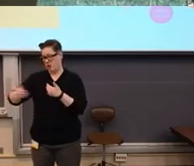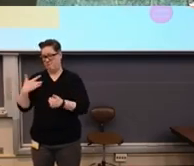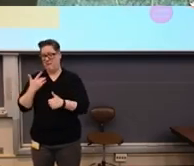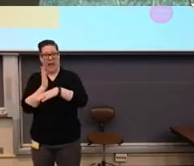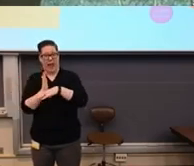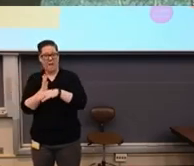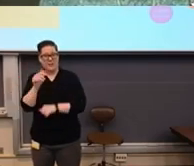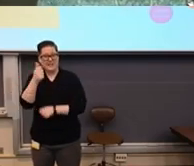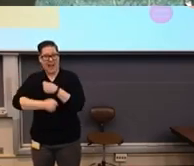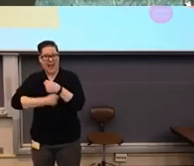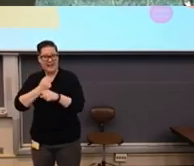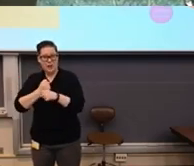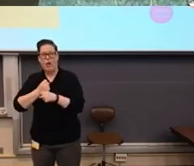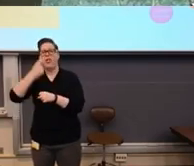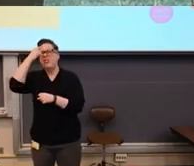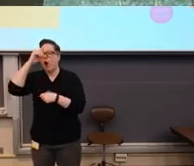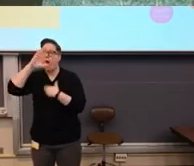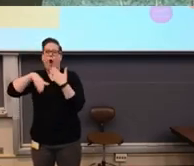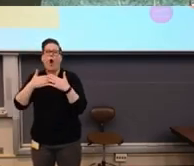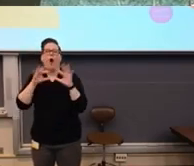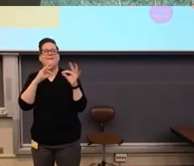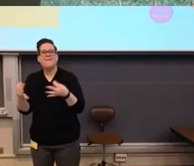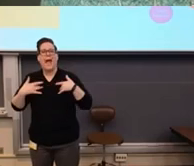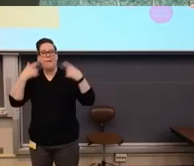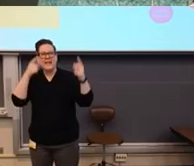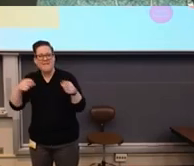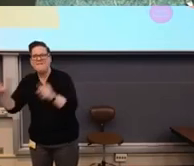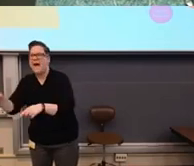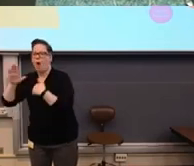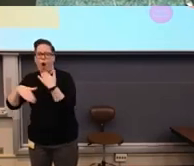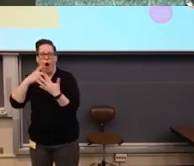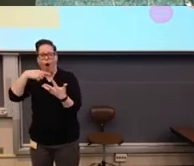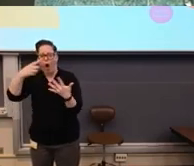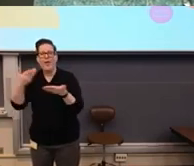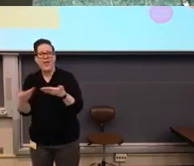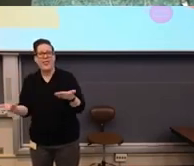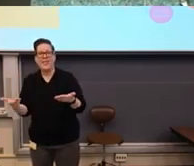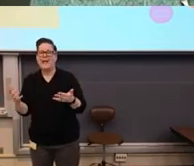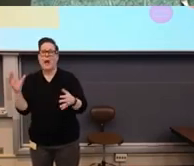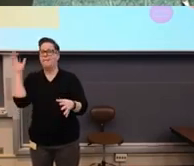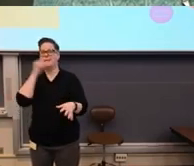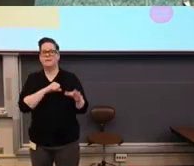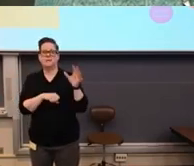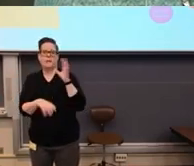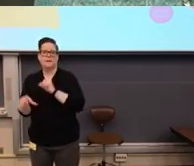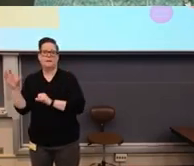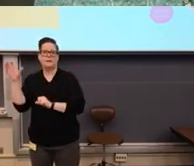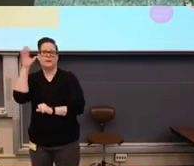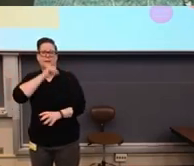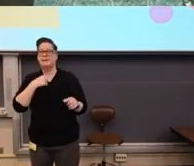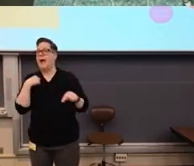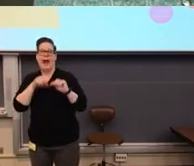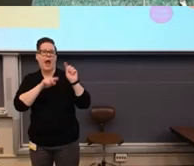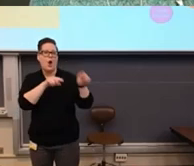years, you think about all the family events and all the kinds of things that people miss out on because of